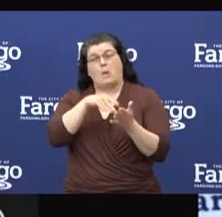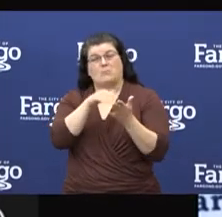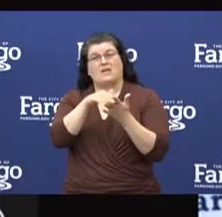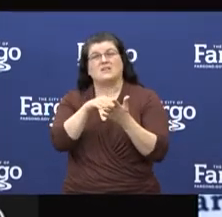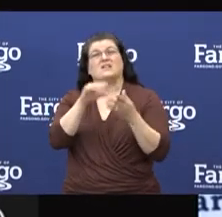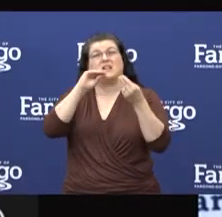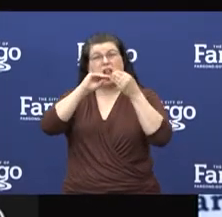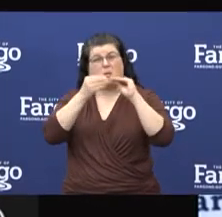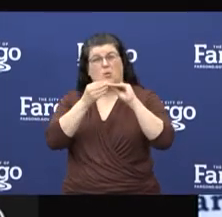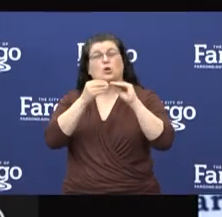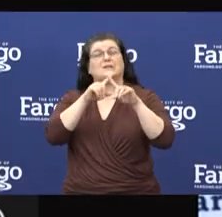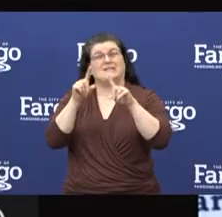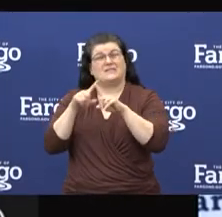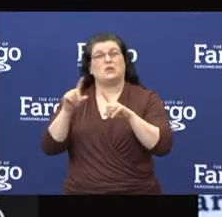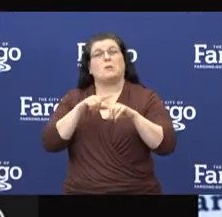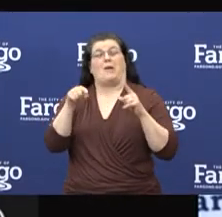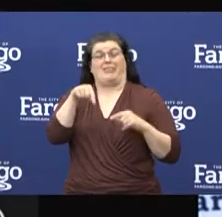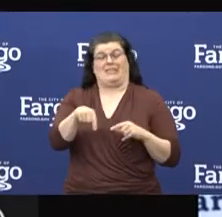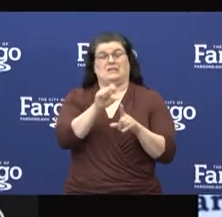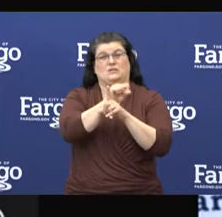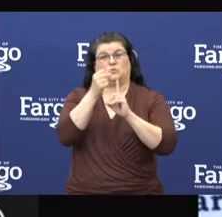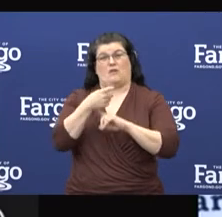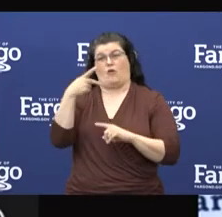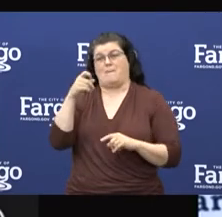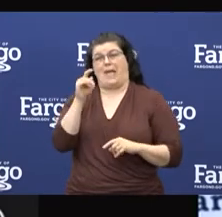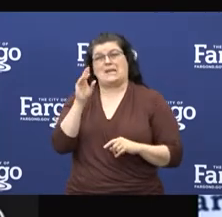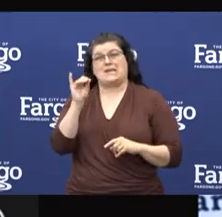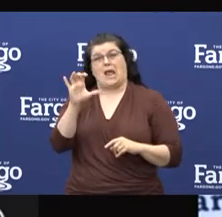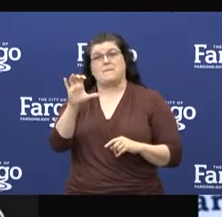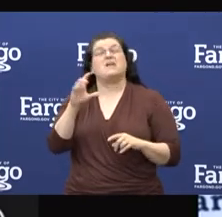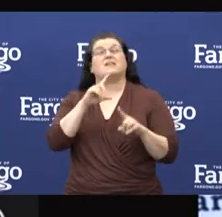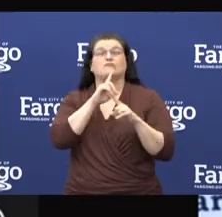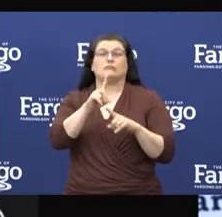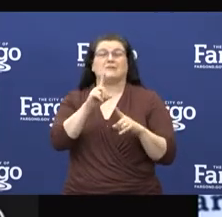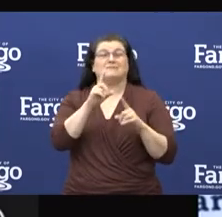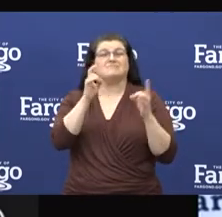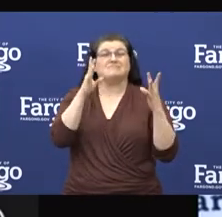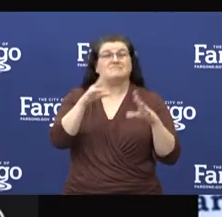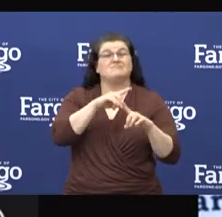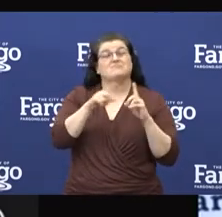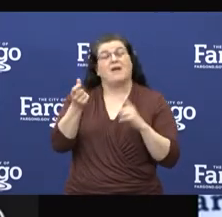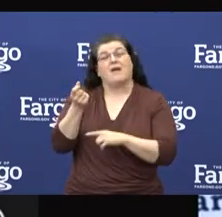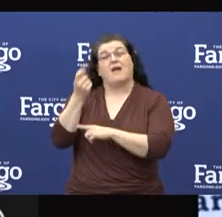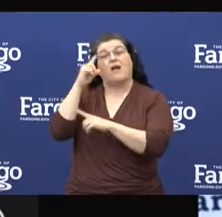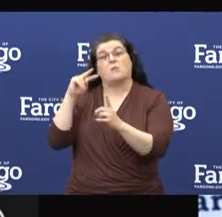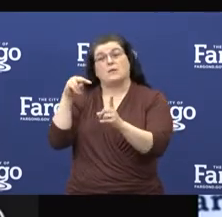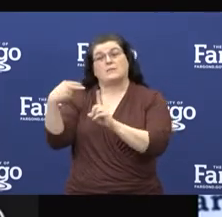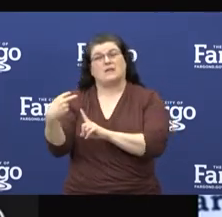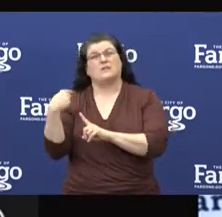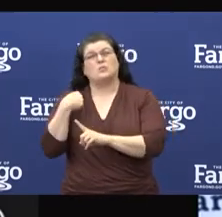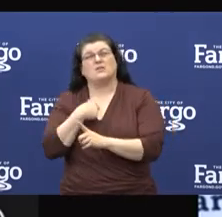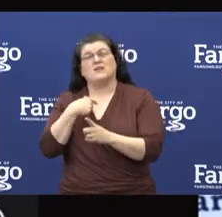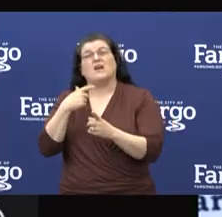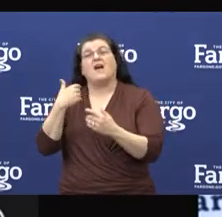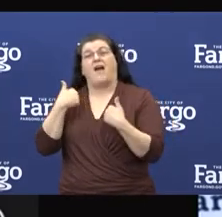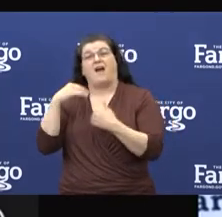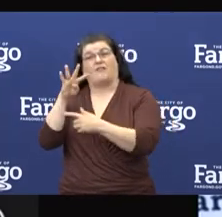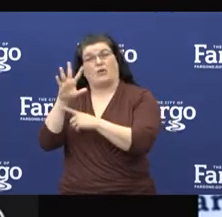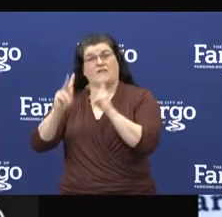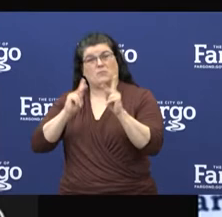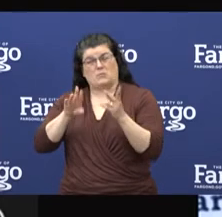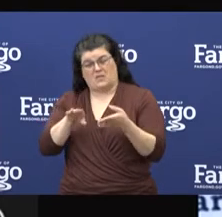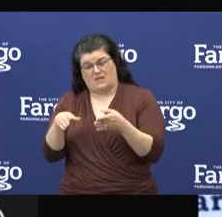pandemic situation. I don't want us to lose perspective that we have lost 45 individuals to COVID in North